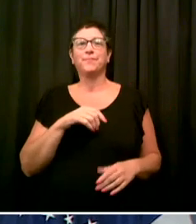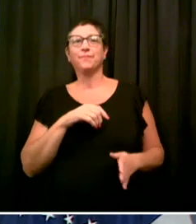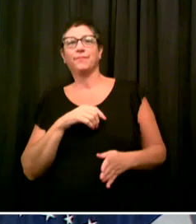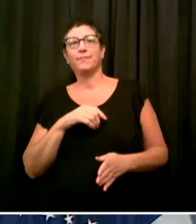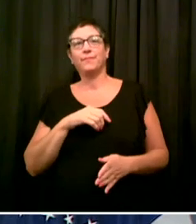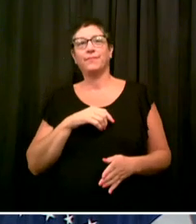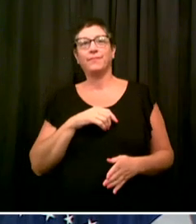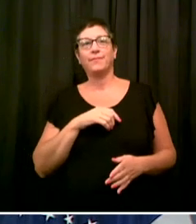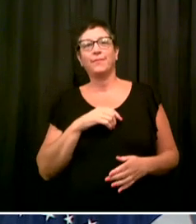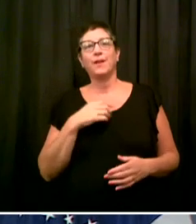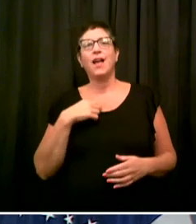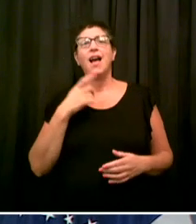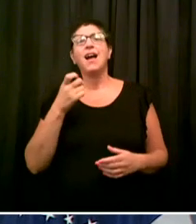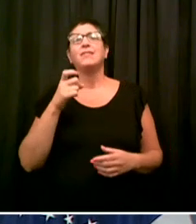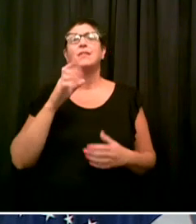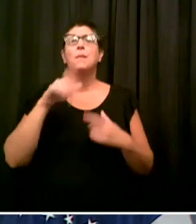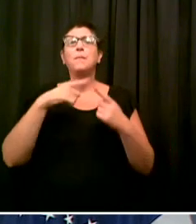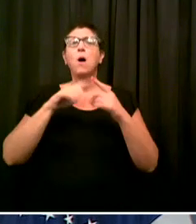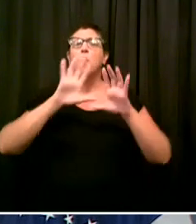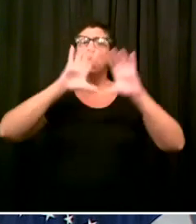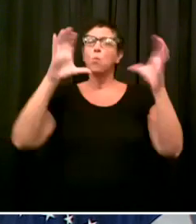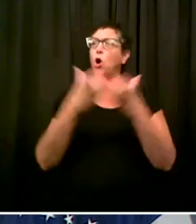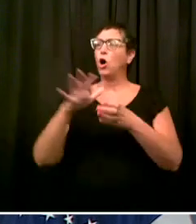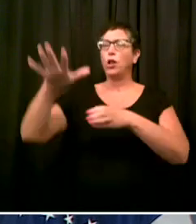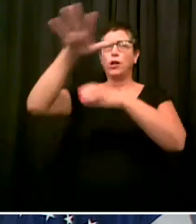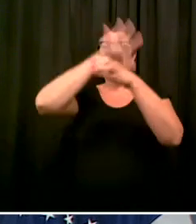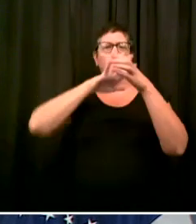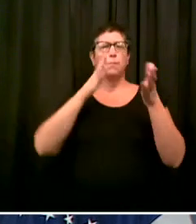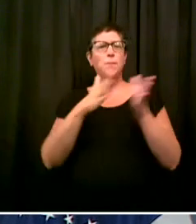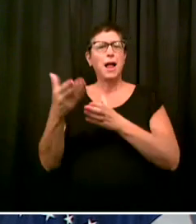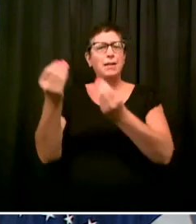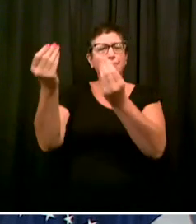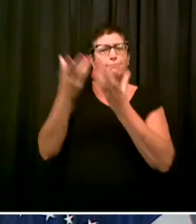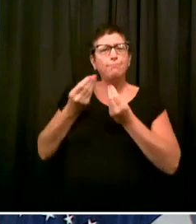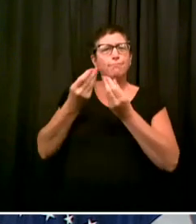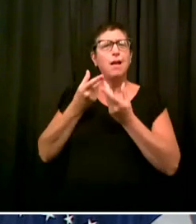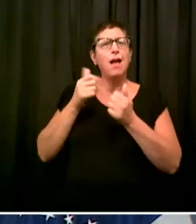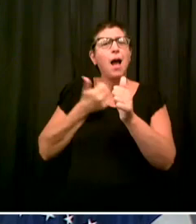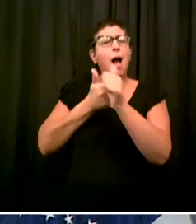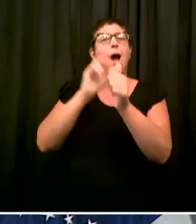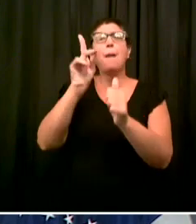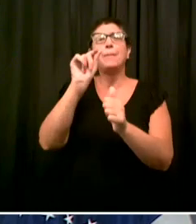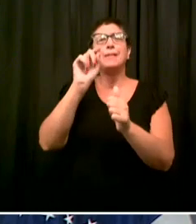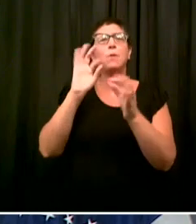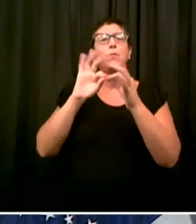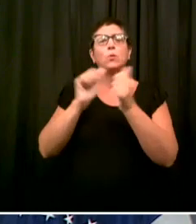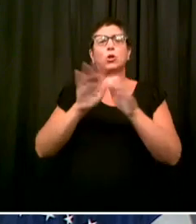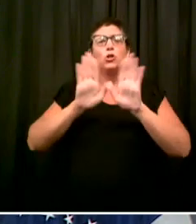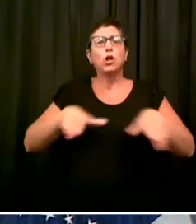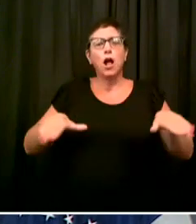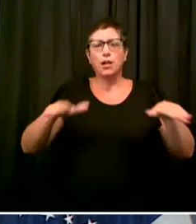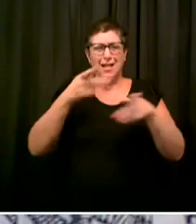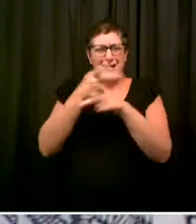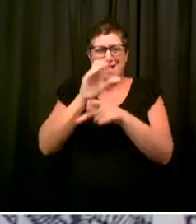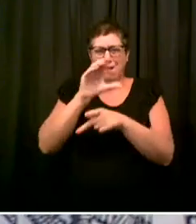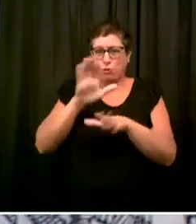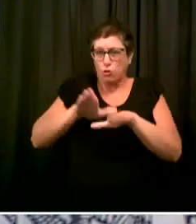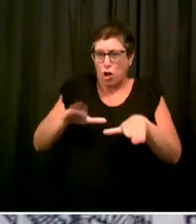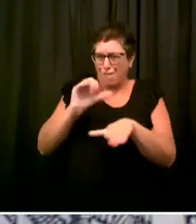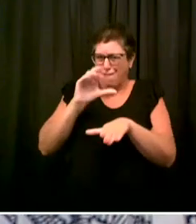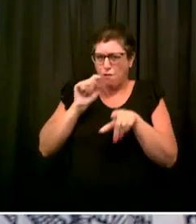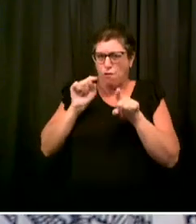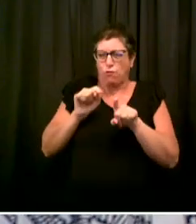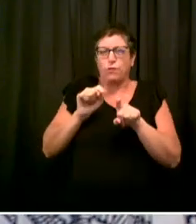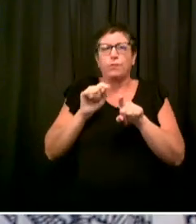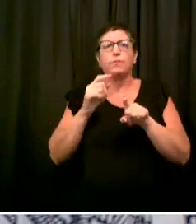overall school plan that we haven't gotten an update on yet, and that is childcare. Obviously, with parents needing